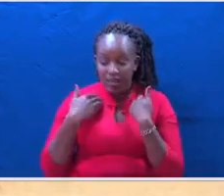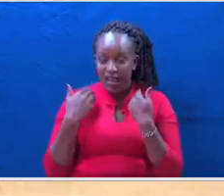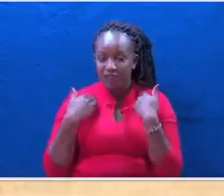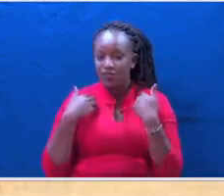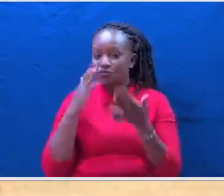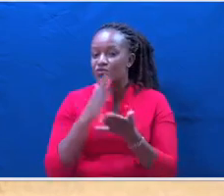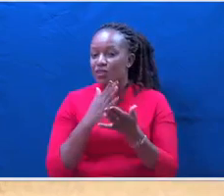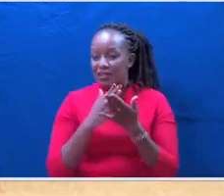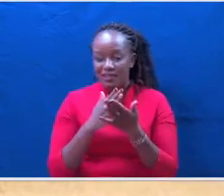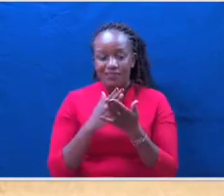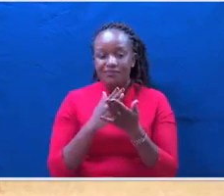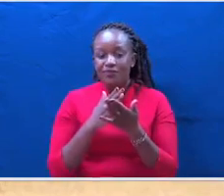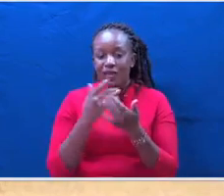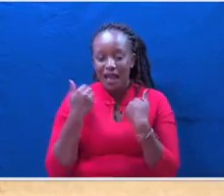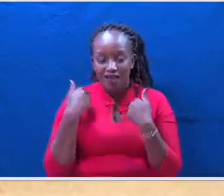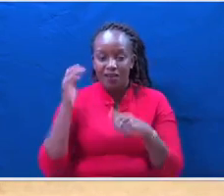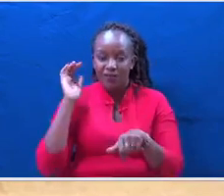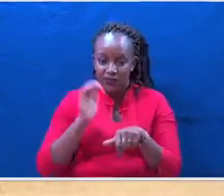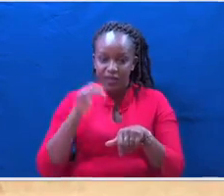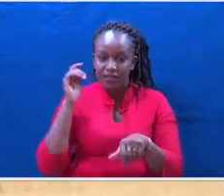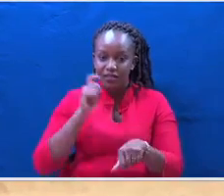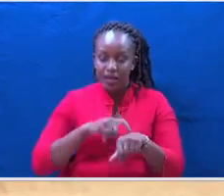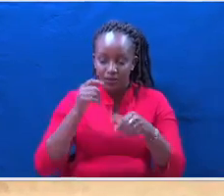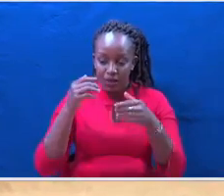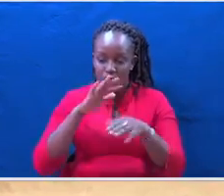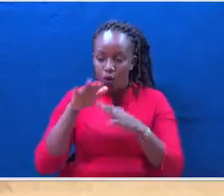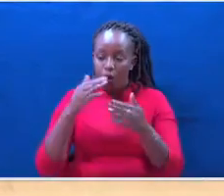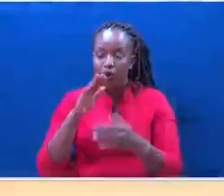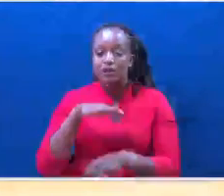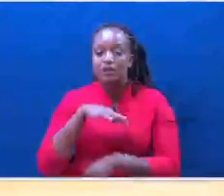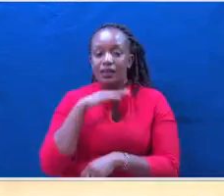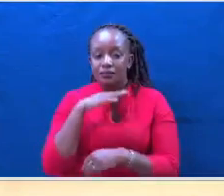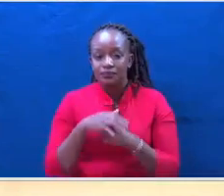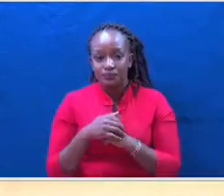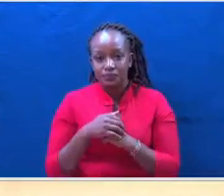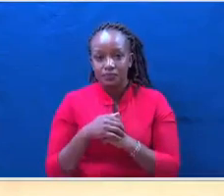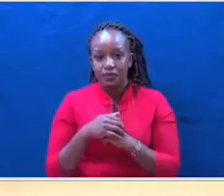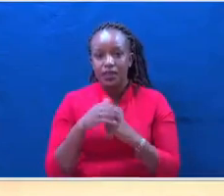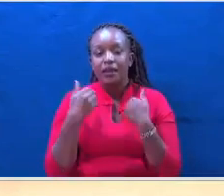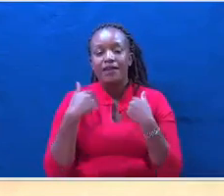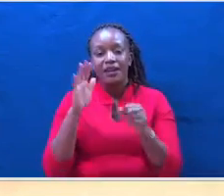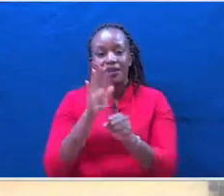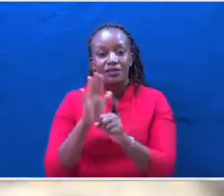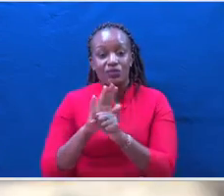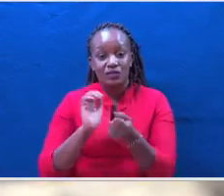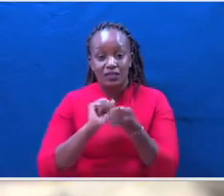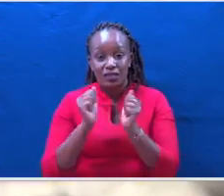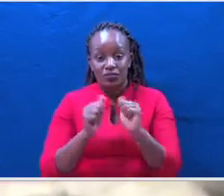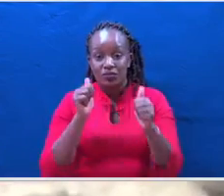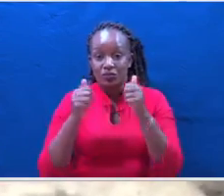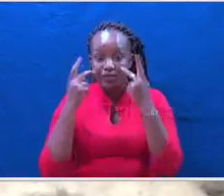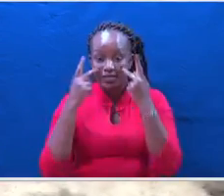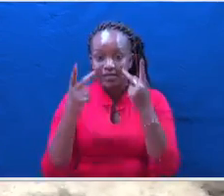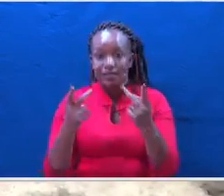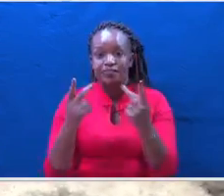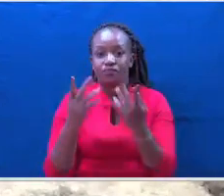of losing rhinos, and one rhino, two rhinos, if they all go extinct, there's so much changes that are going to be seen in our environment. The death of